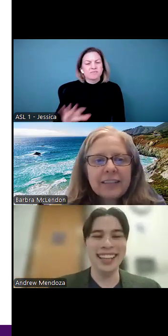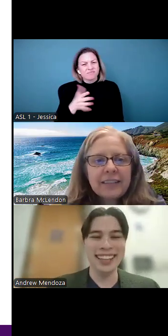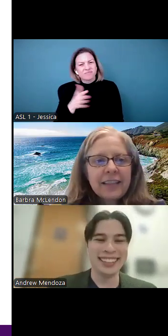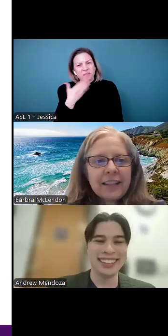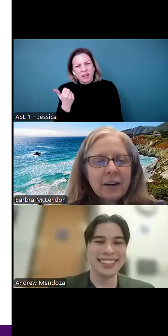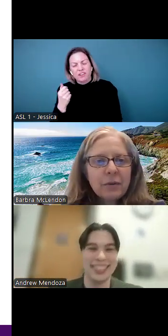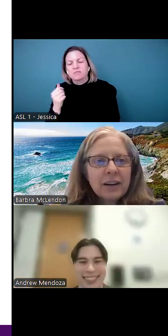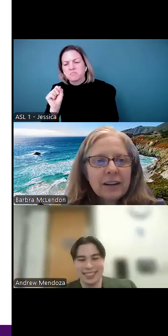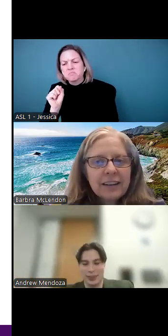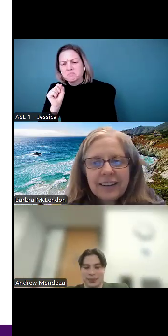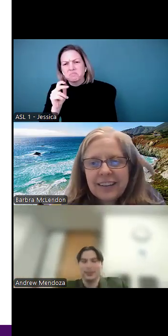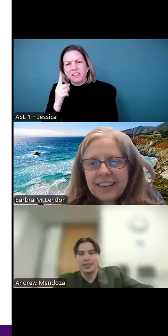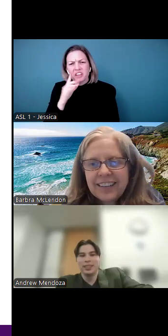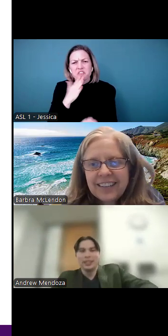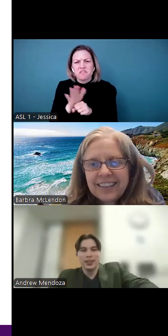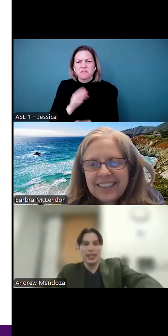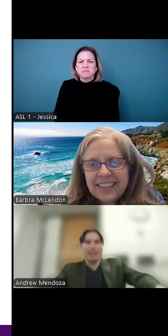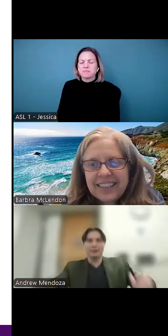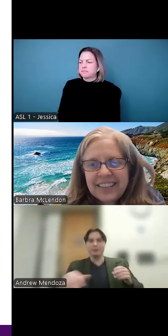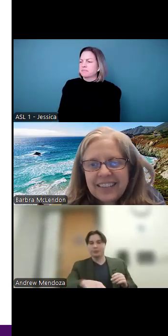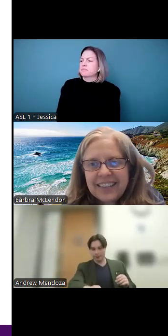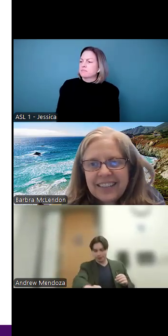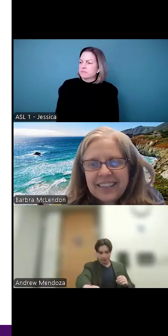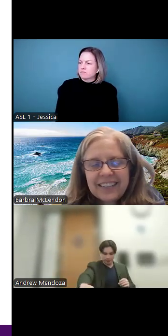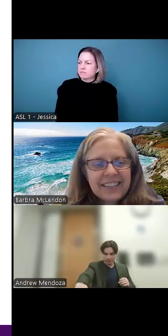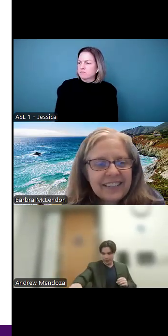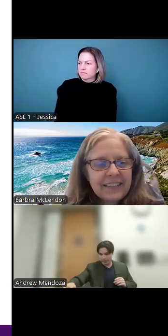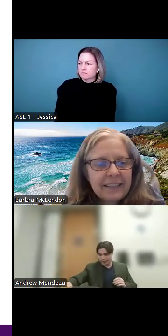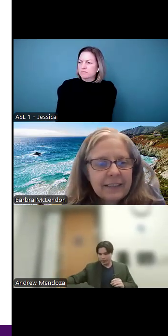think that'll work. Sounds good, Andrew.